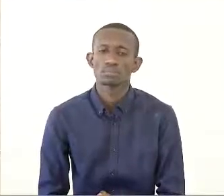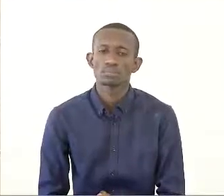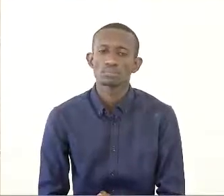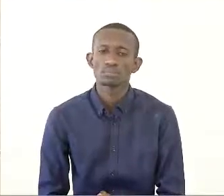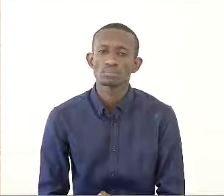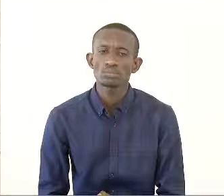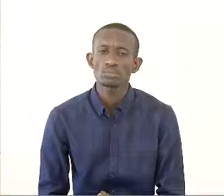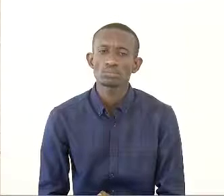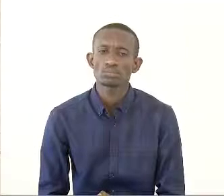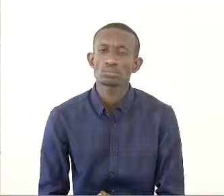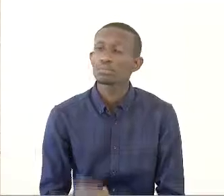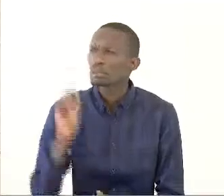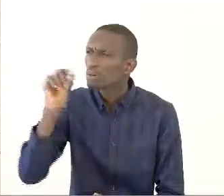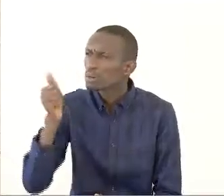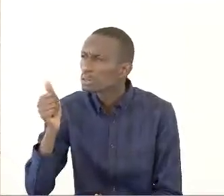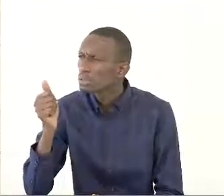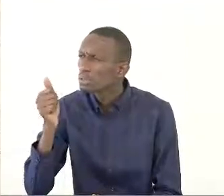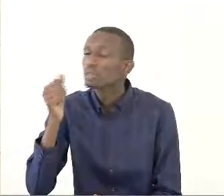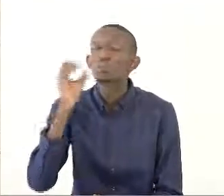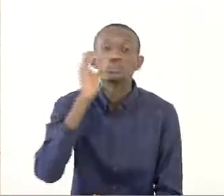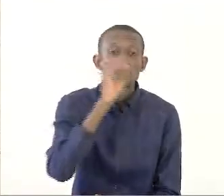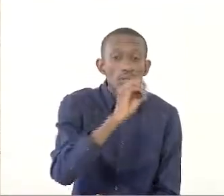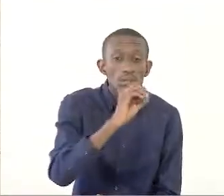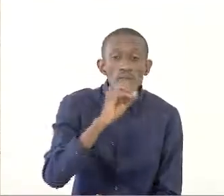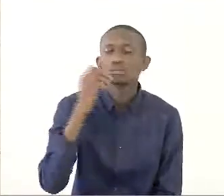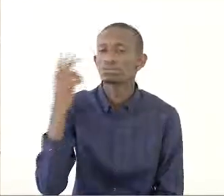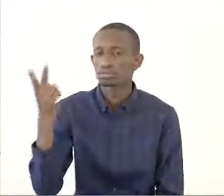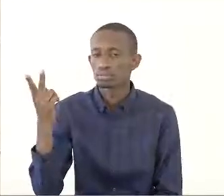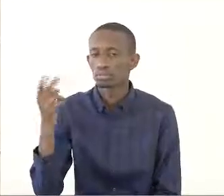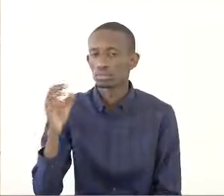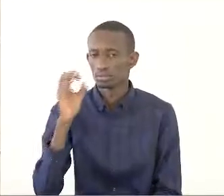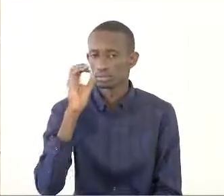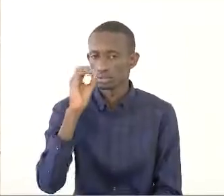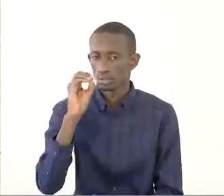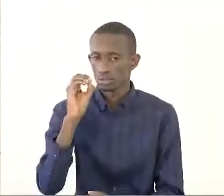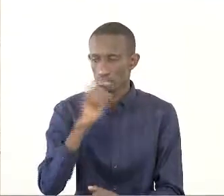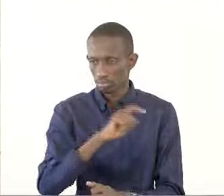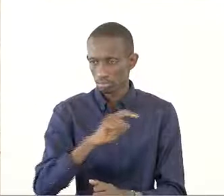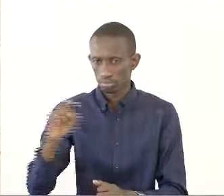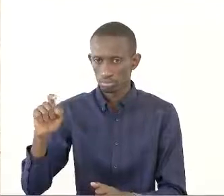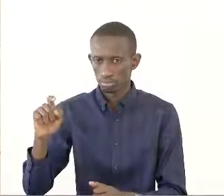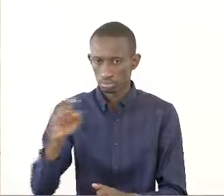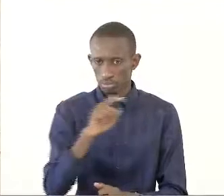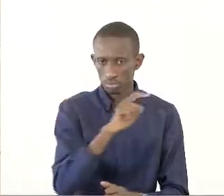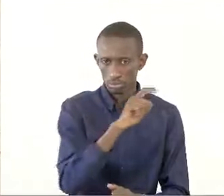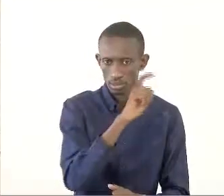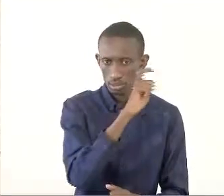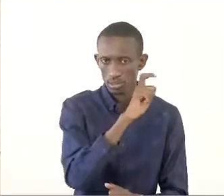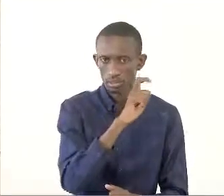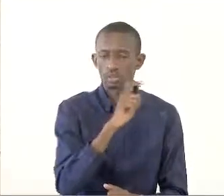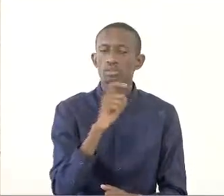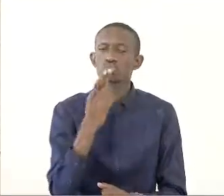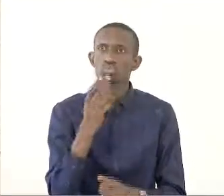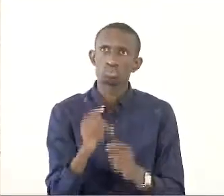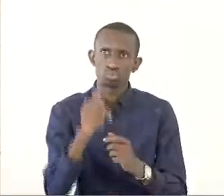is 0 and 2. 0 on x and 2 on y. It's here. This is